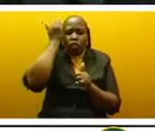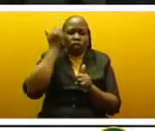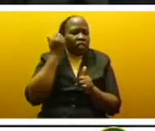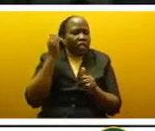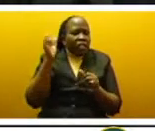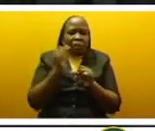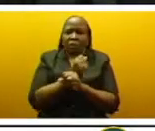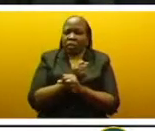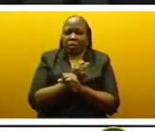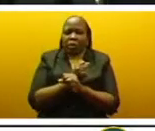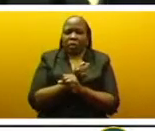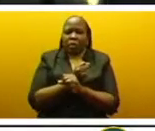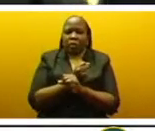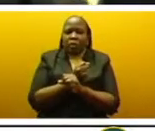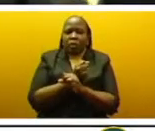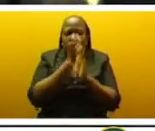over?